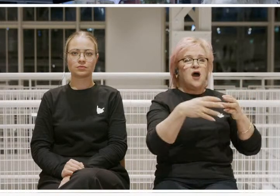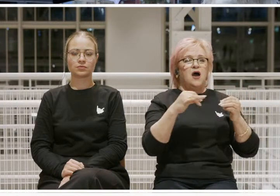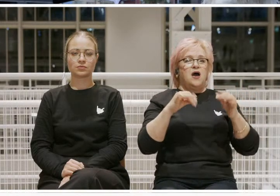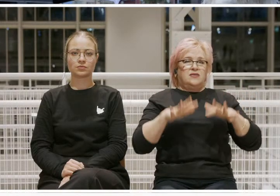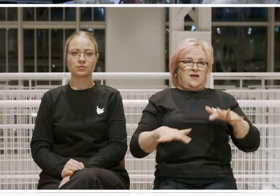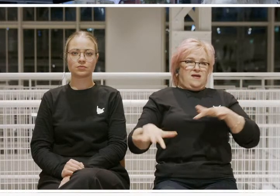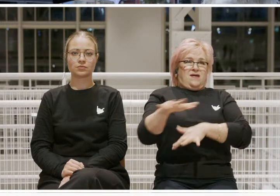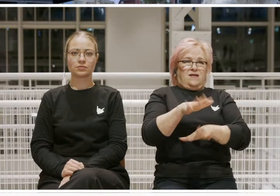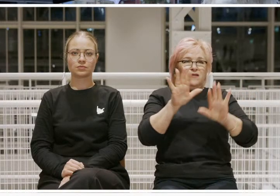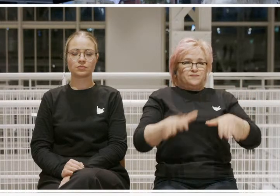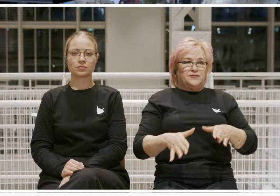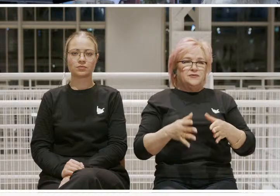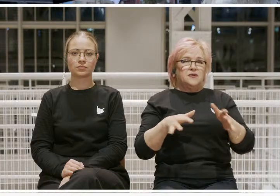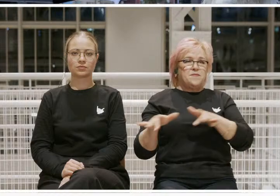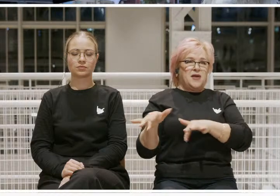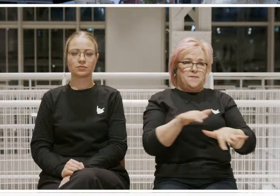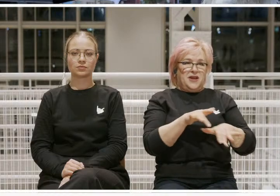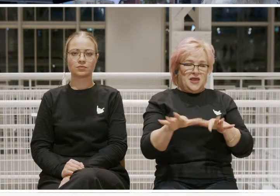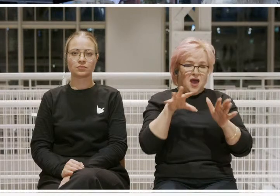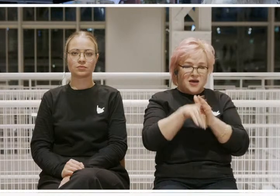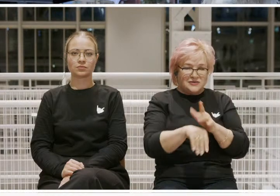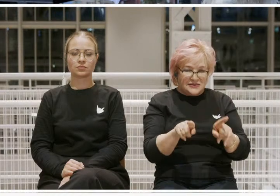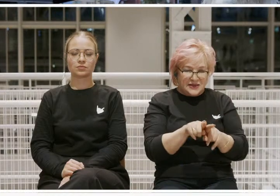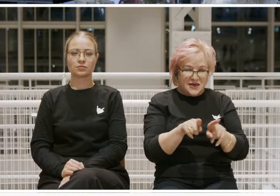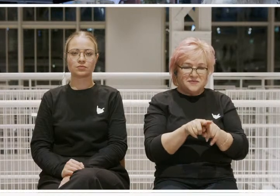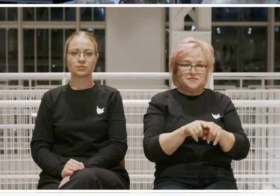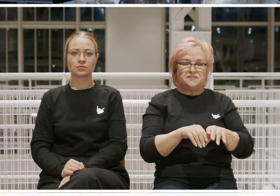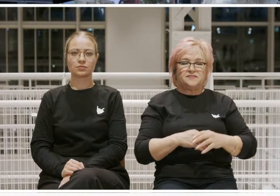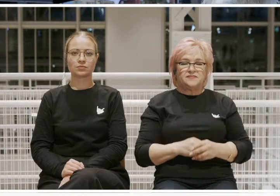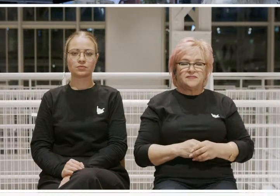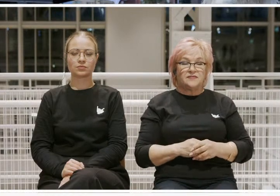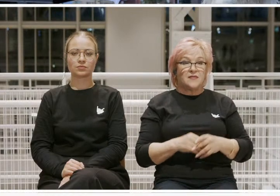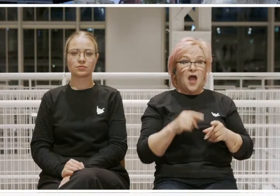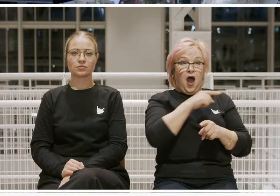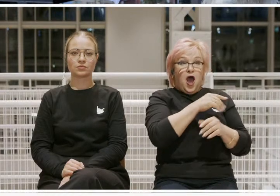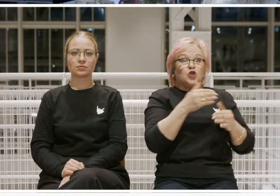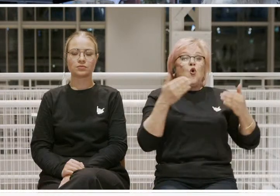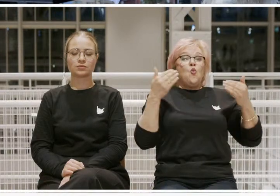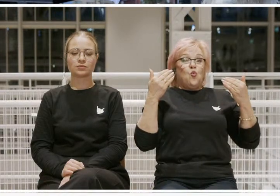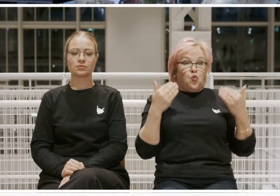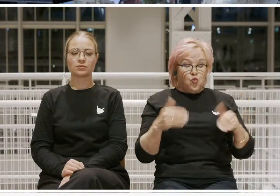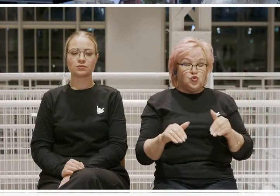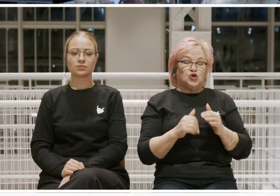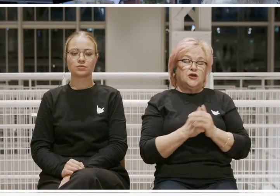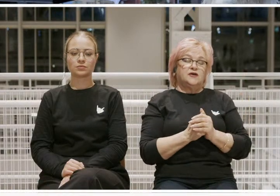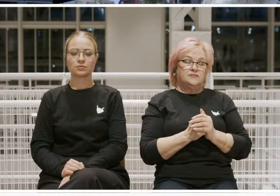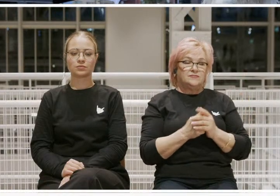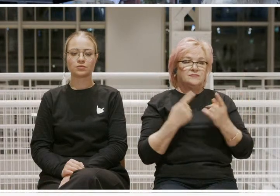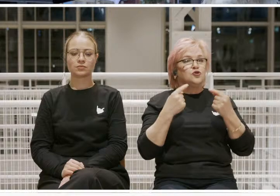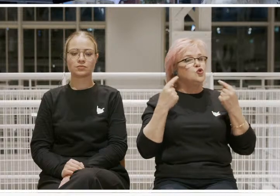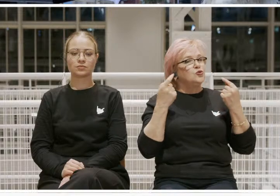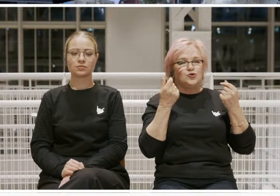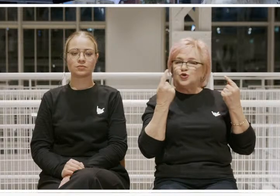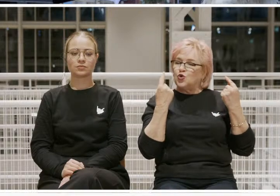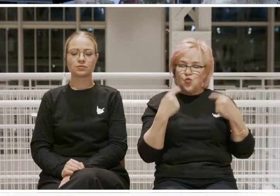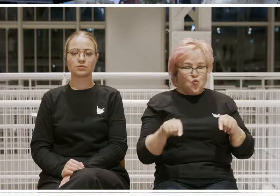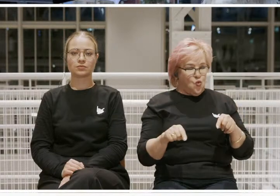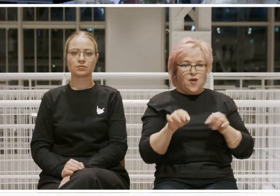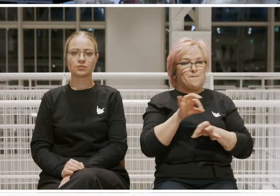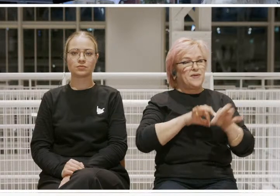And this project is by Bread and Puppet Theater, founded in 1963 by Peter Schumann.